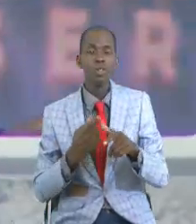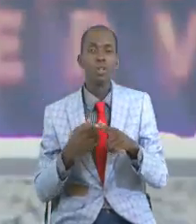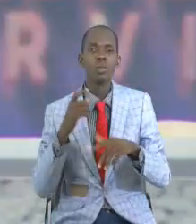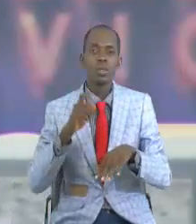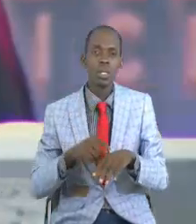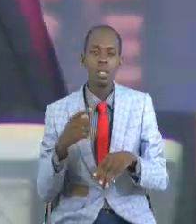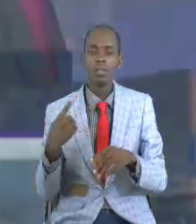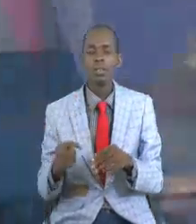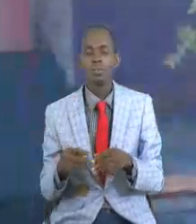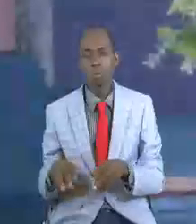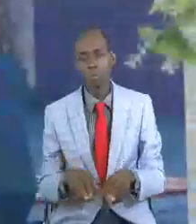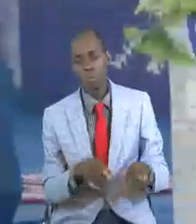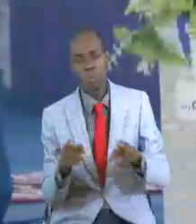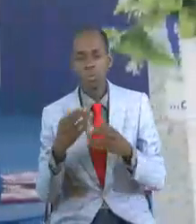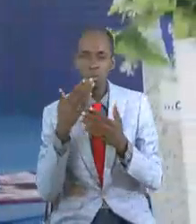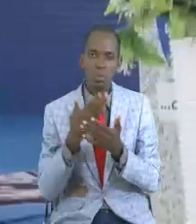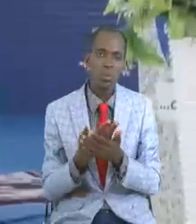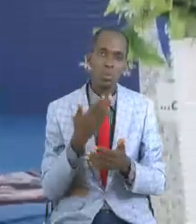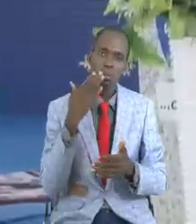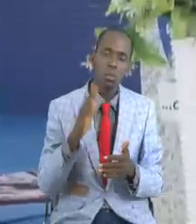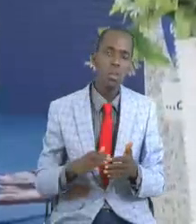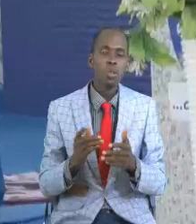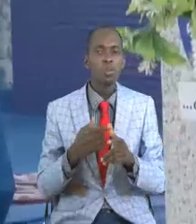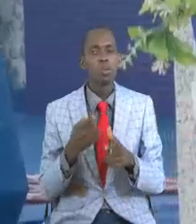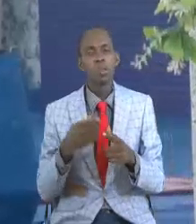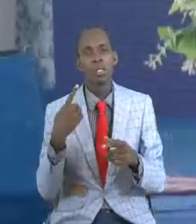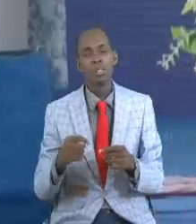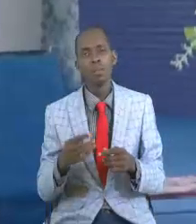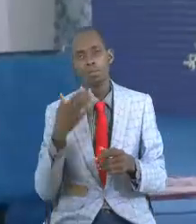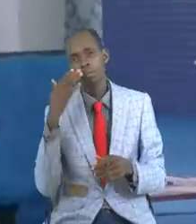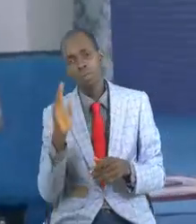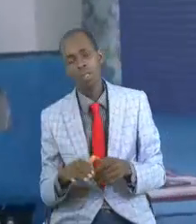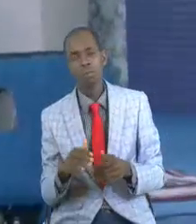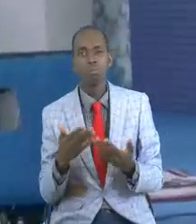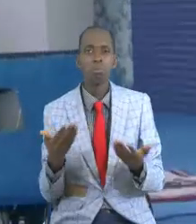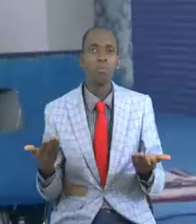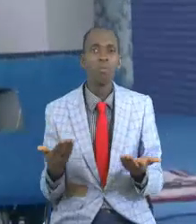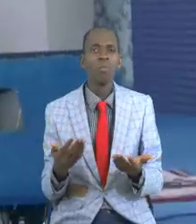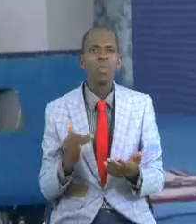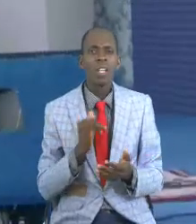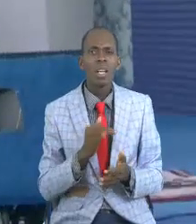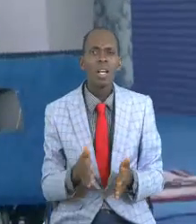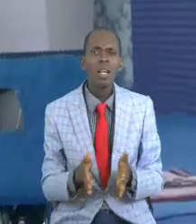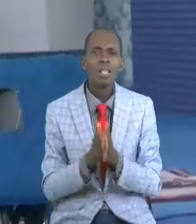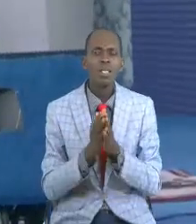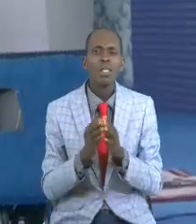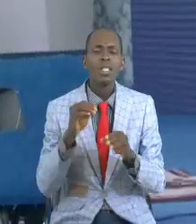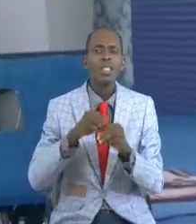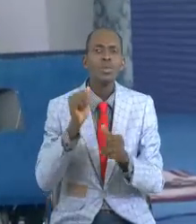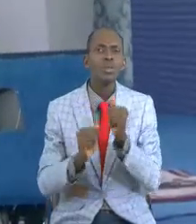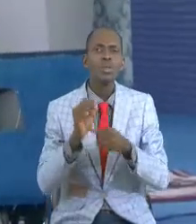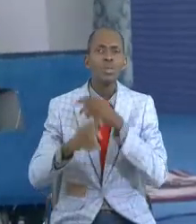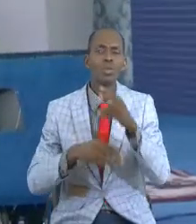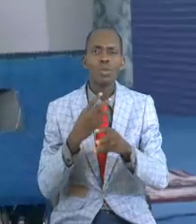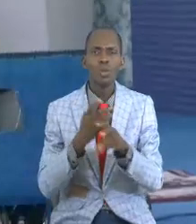the rose, and sometimes the evil, and sometimes the good. I said, which dispensation do you belong to?